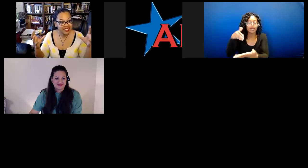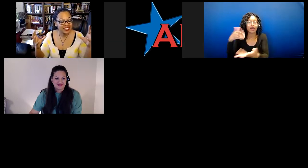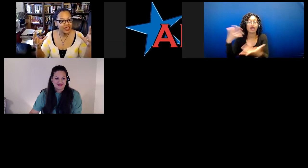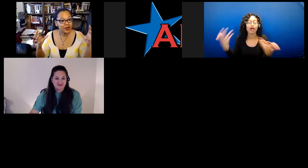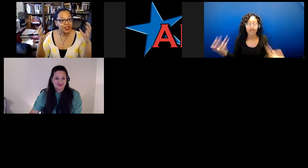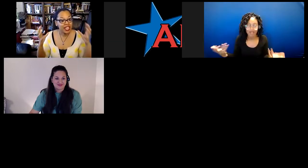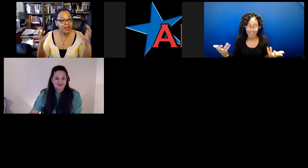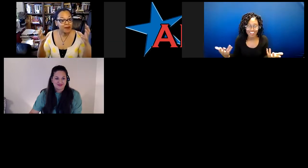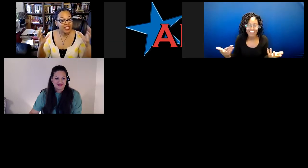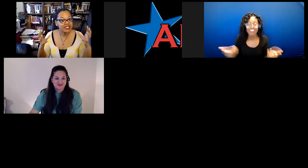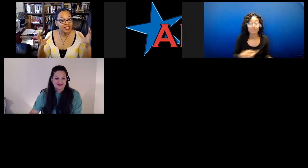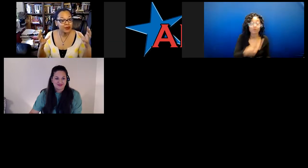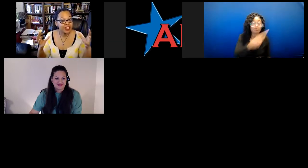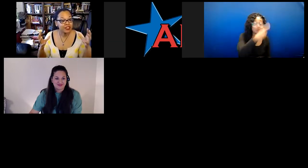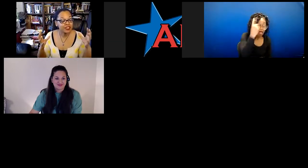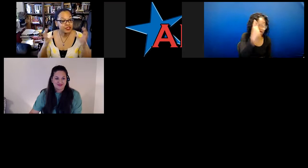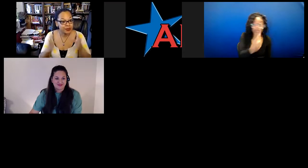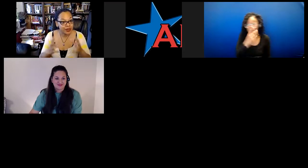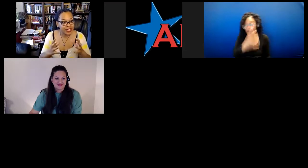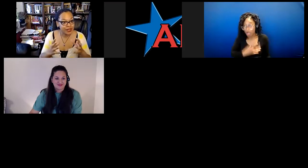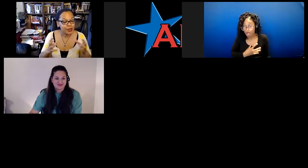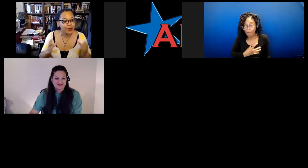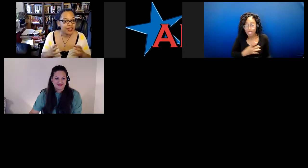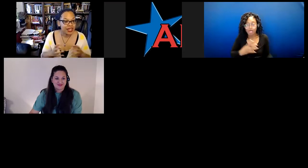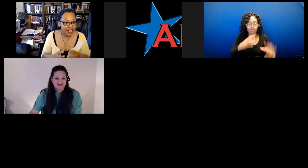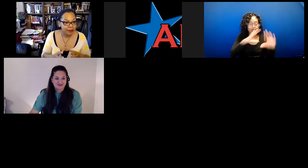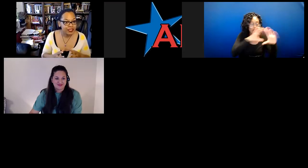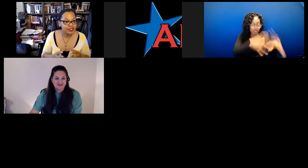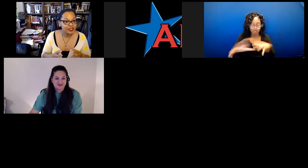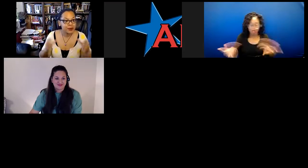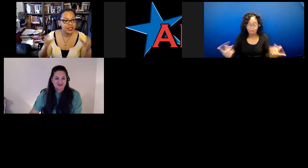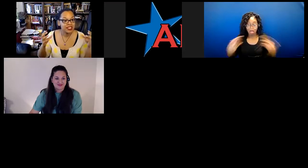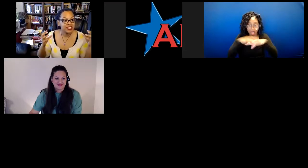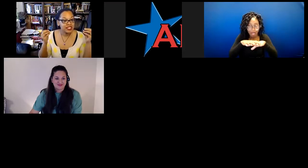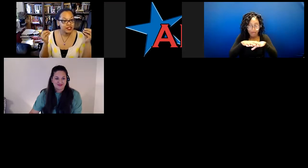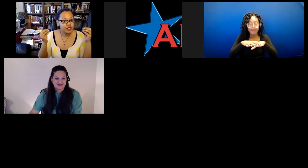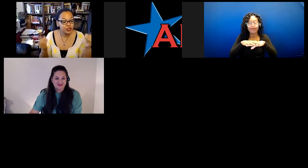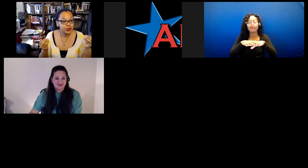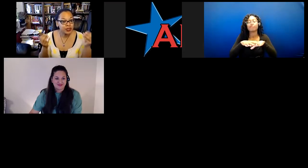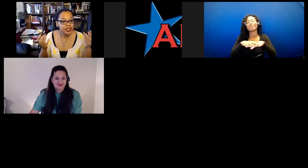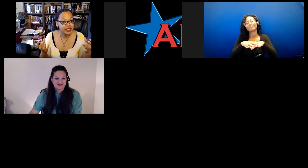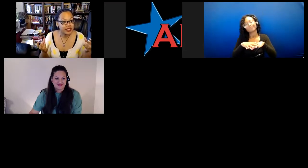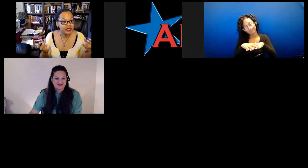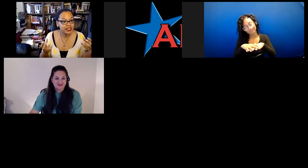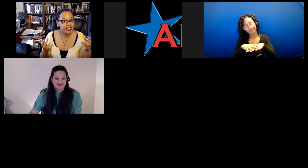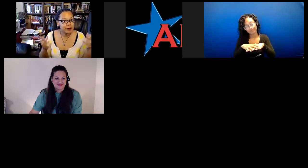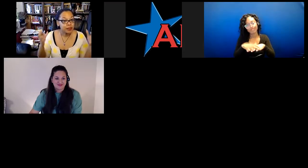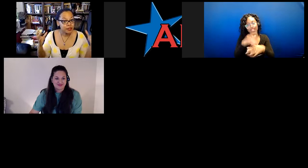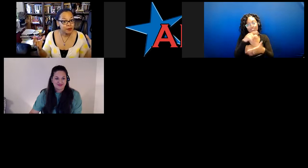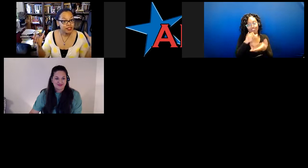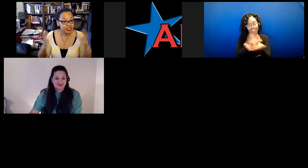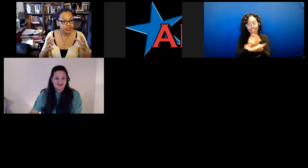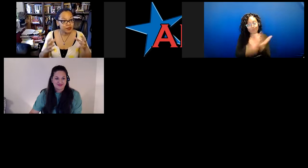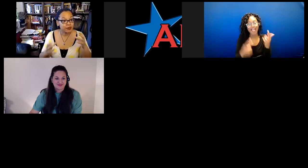intersectionality came as a way to describe what happens when these two identities,